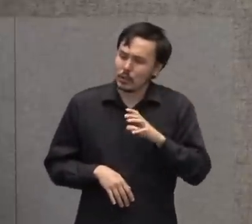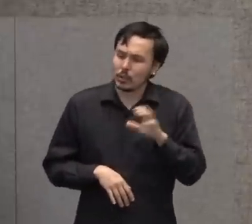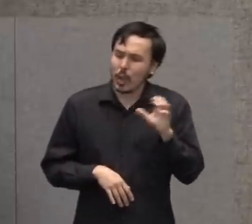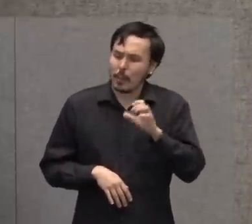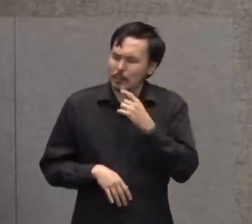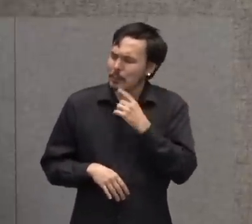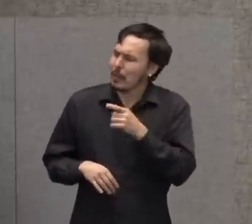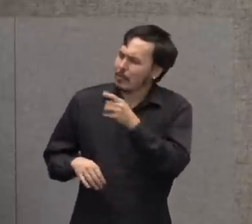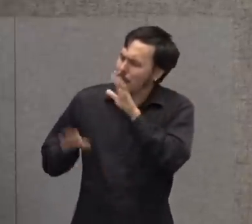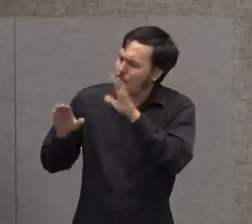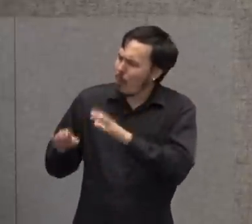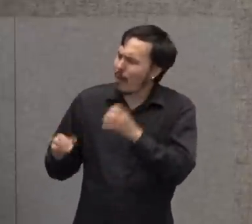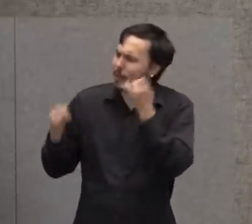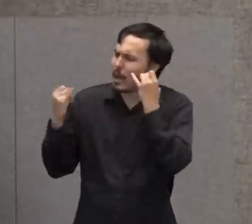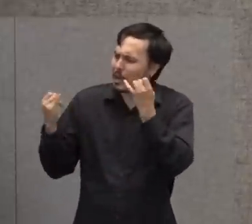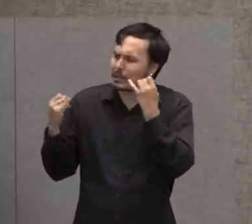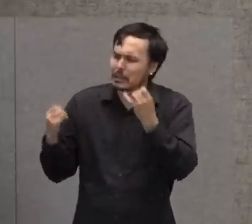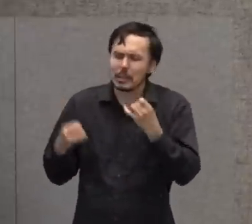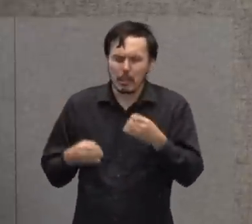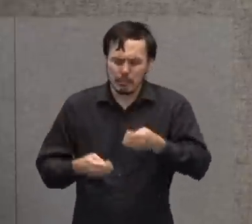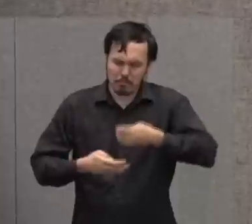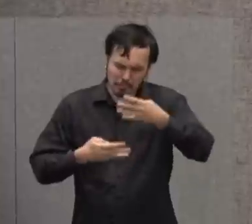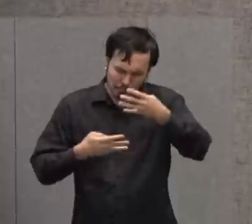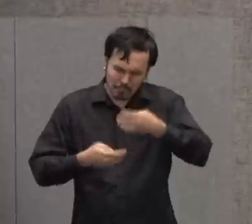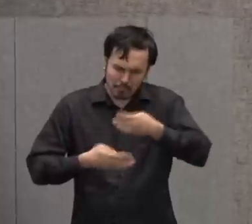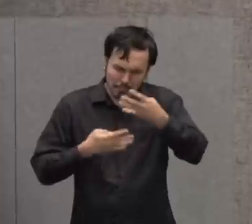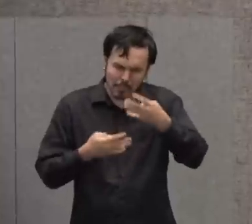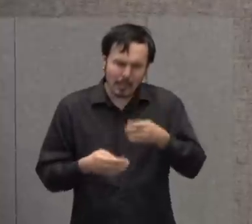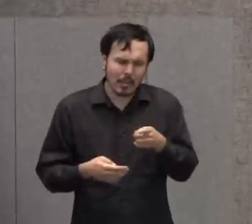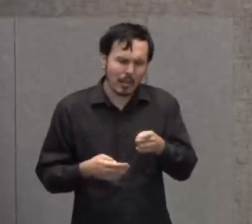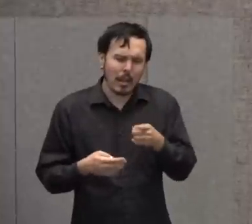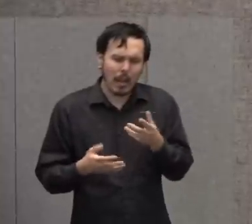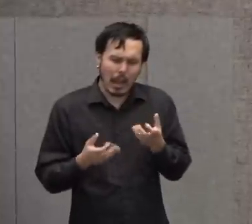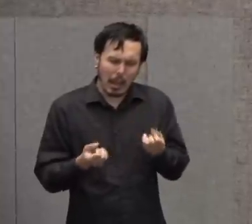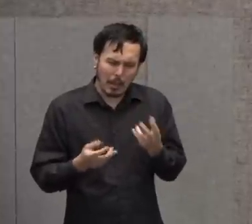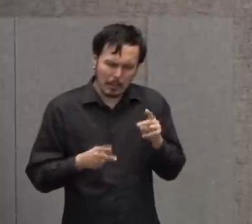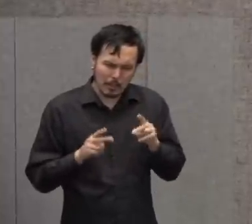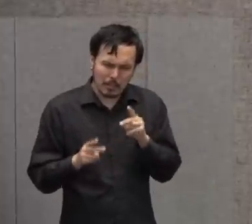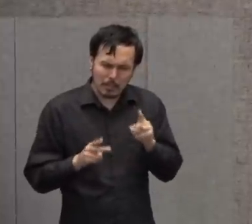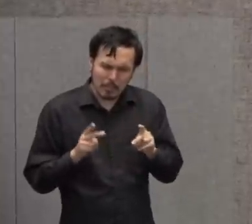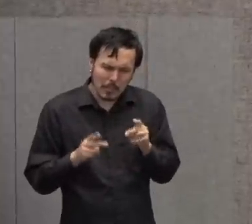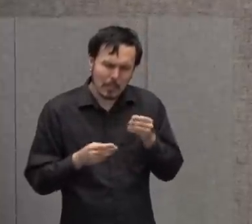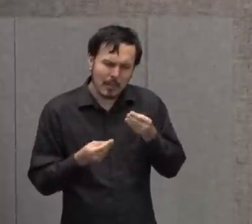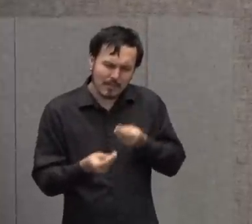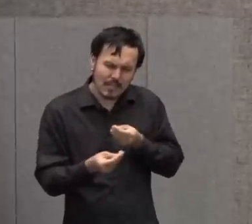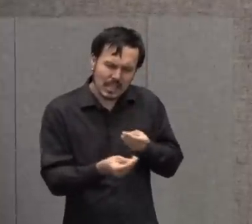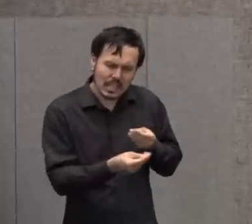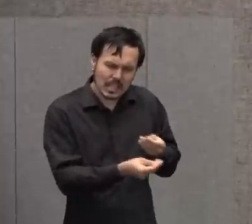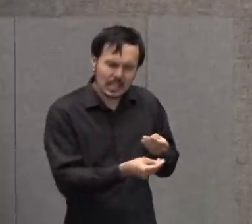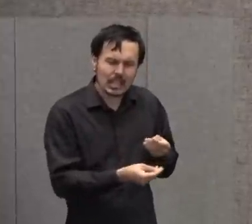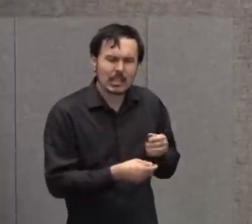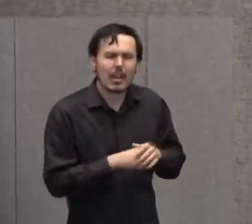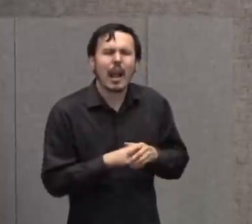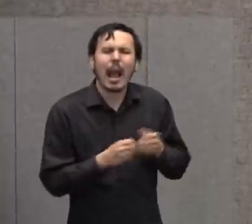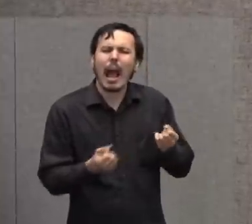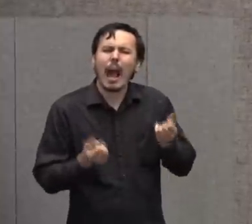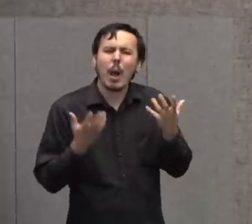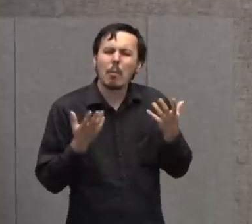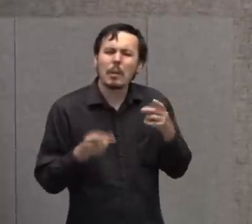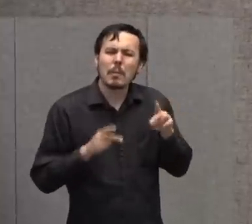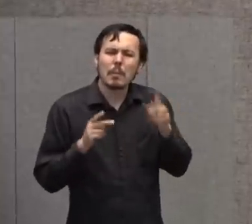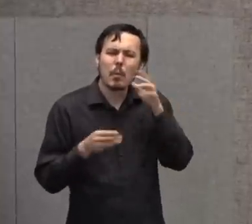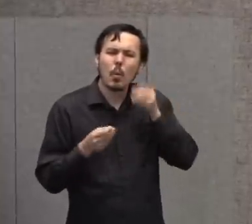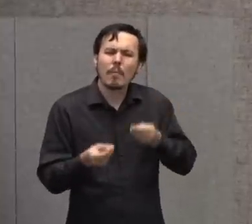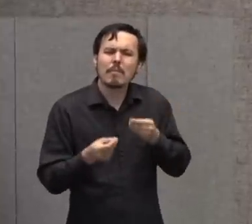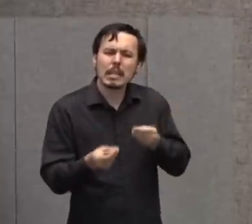see, menus, dinner for 2, serves 4 to 6, banquets. How many people would we be serving?